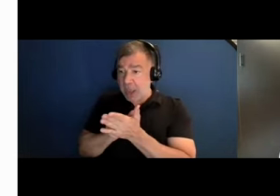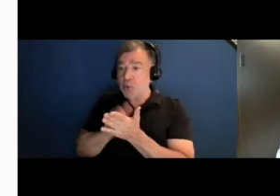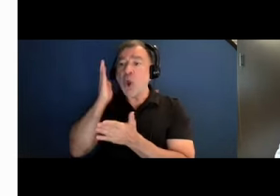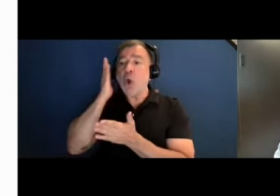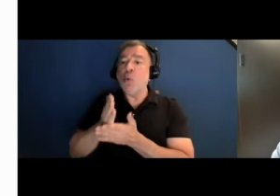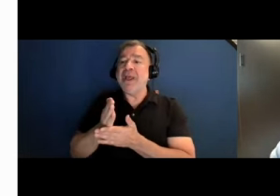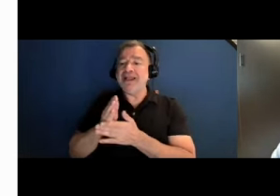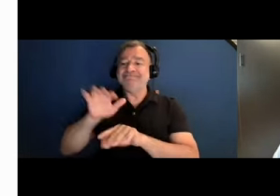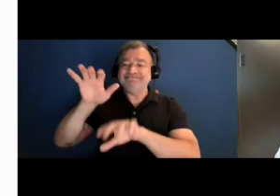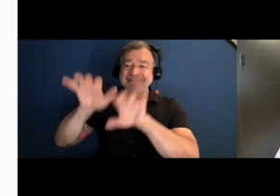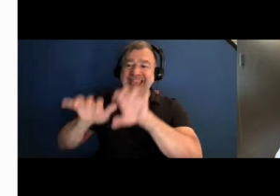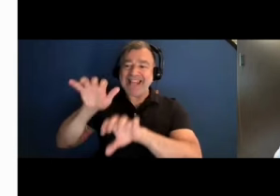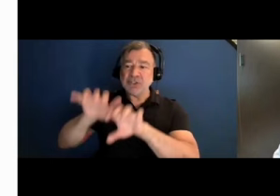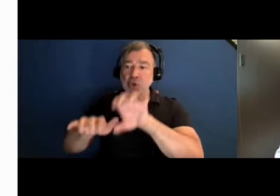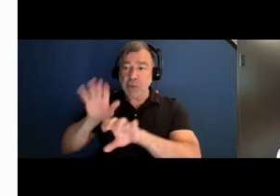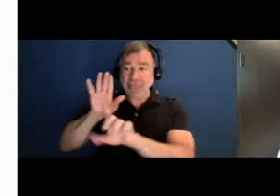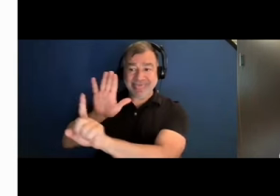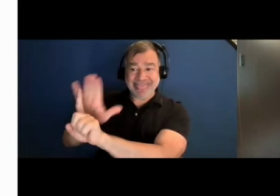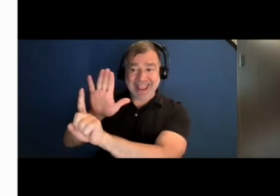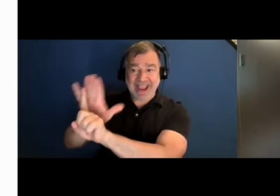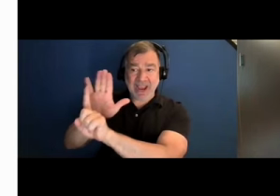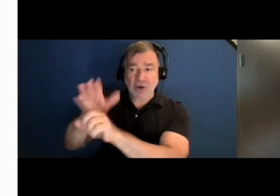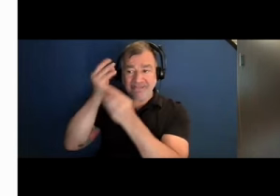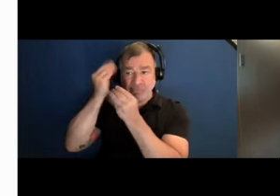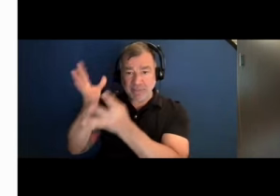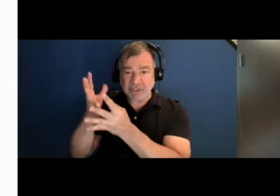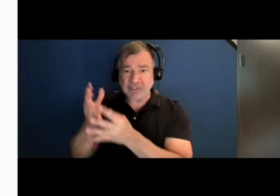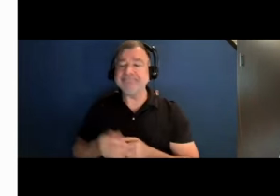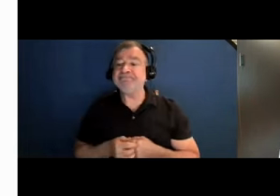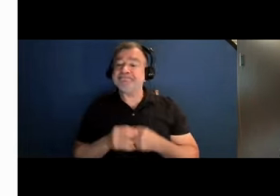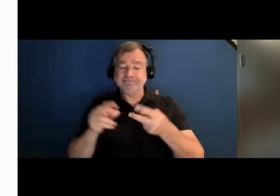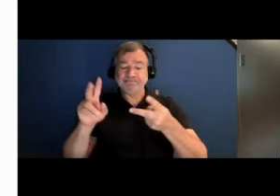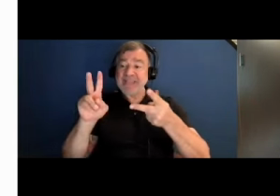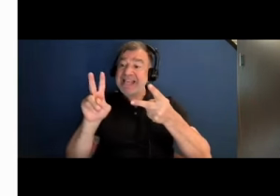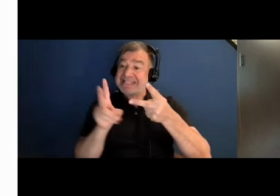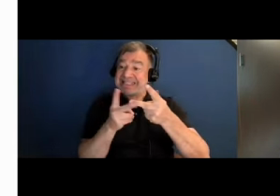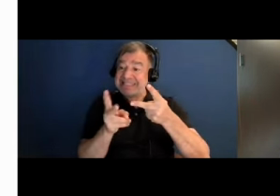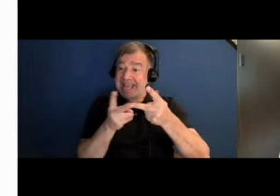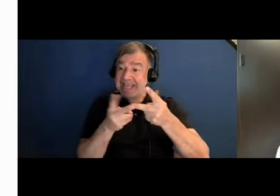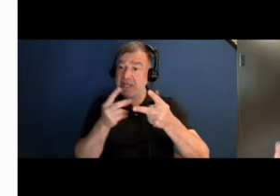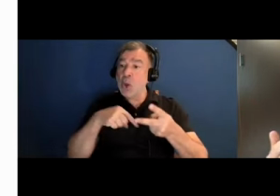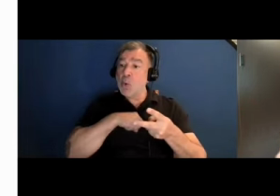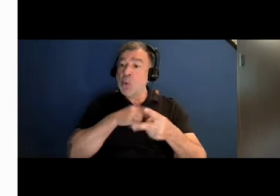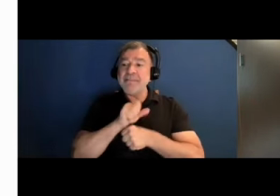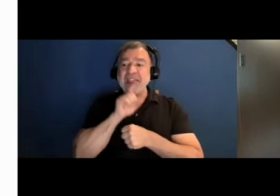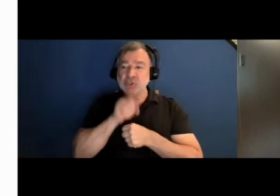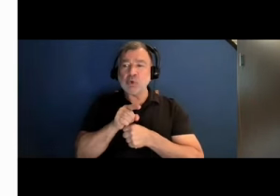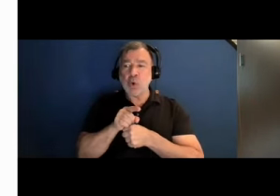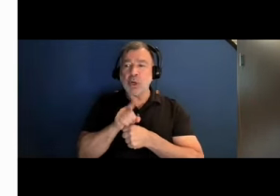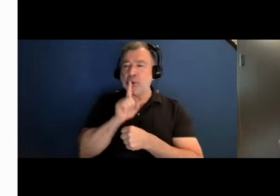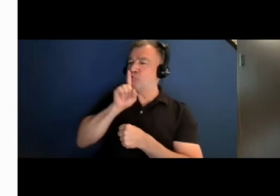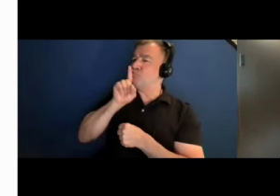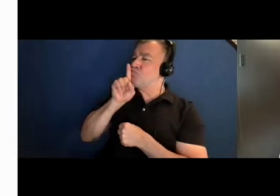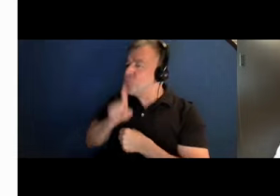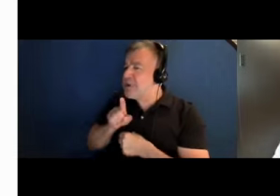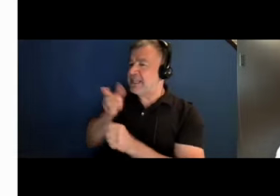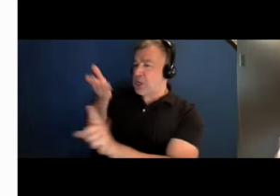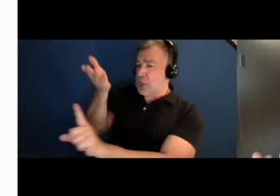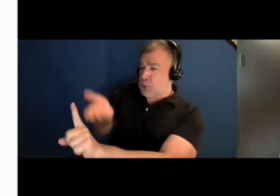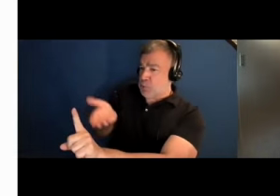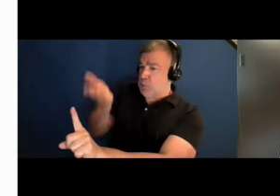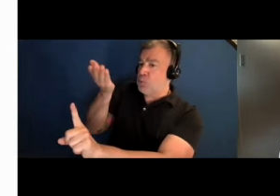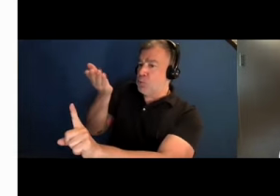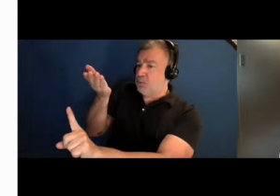information. Next slide, please. The second thing that we're going to do is verify that person. If it is the account owner or